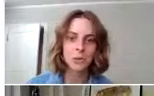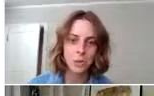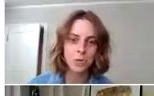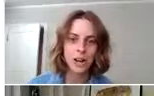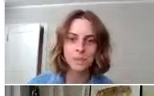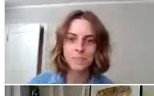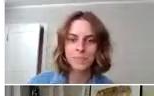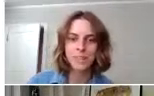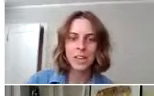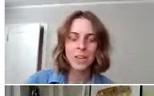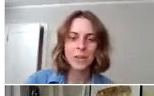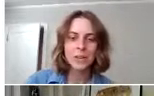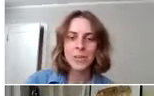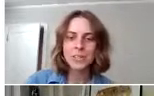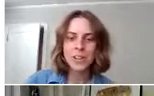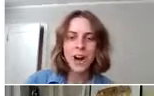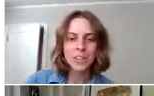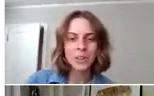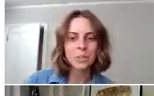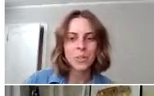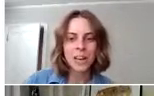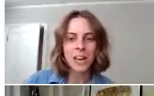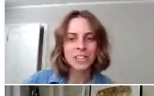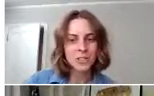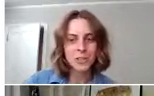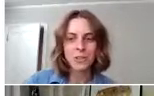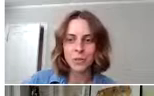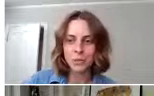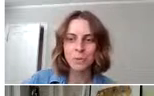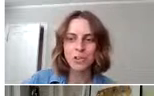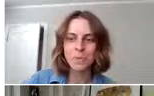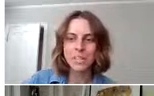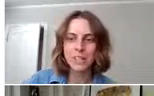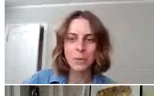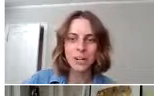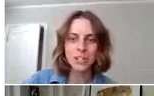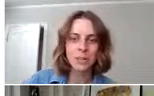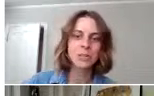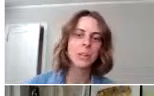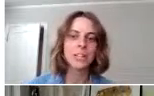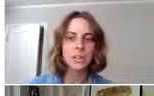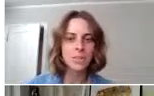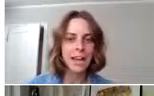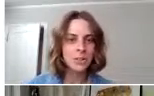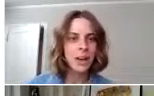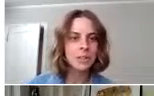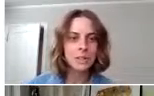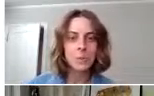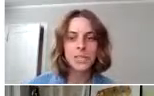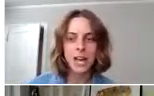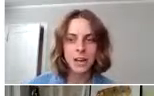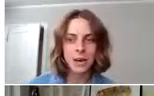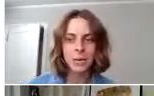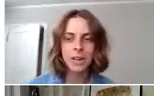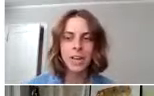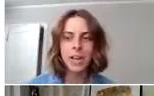year's virtual road trip. So the Historic Artist Homes and Studios virtual road trip is a collaboration between the James Castle House in